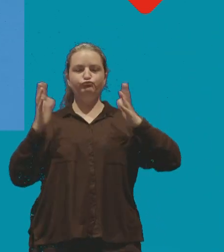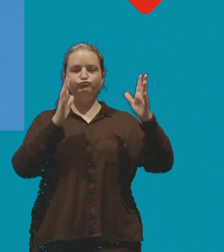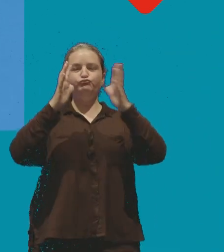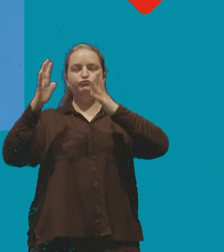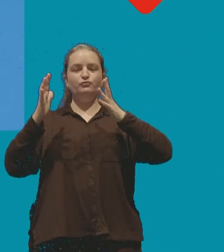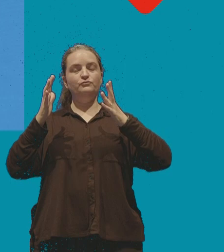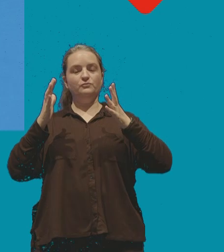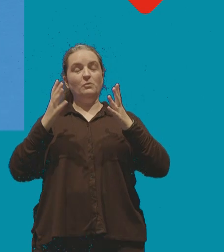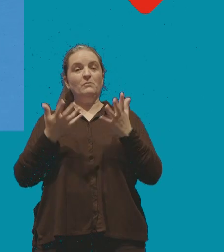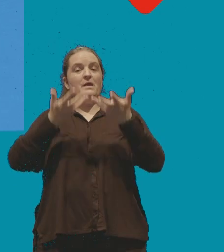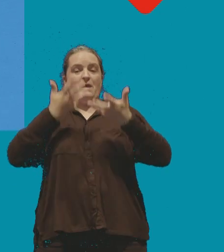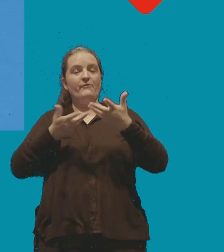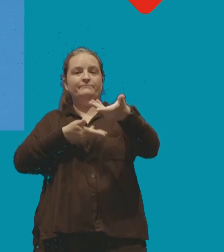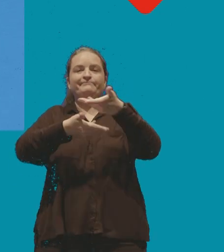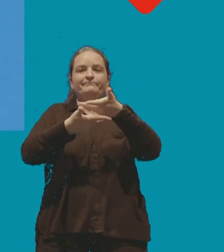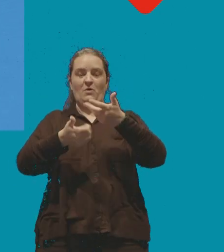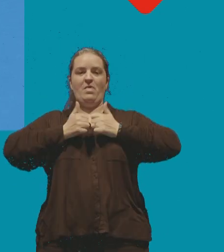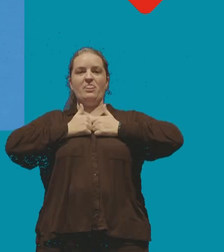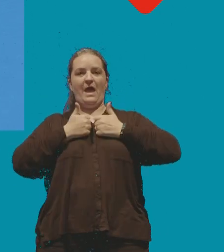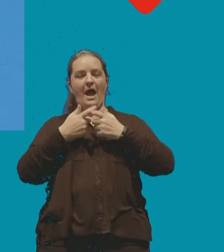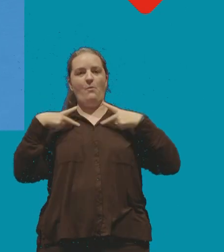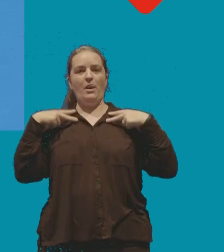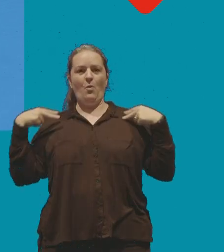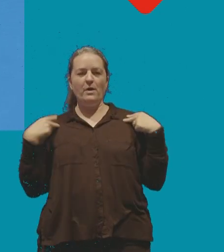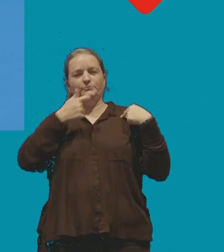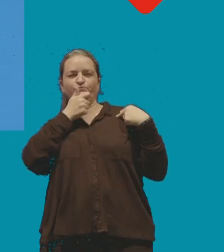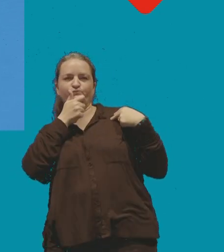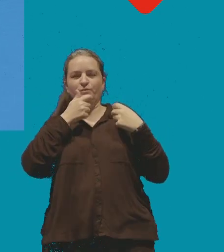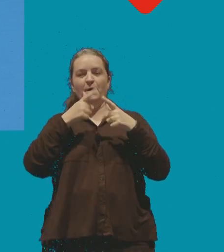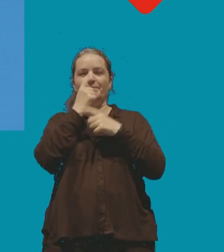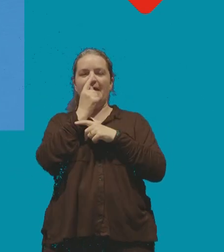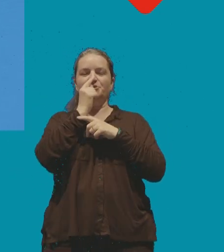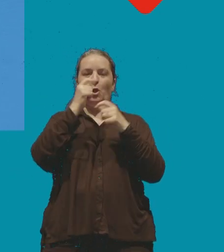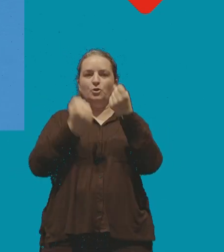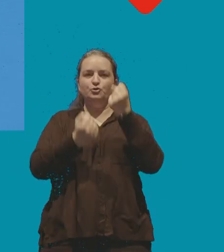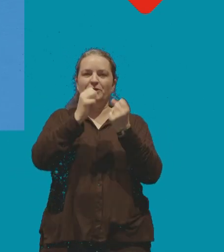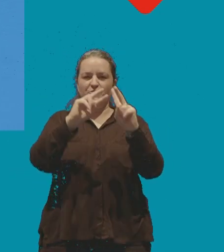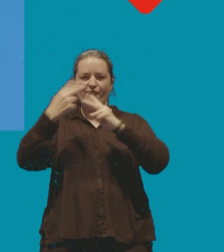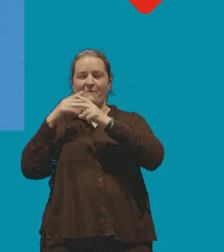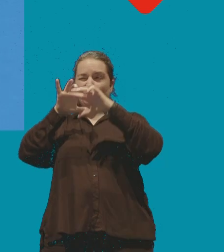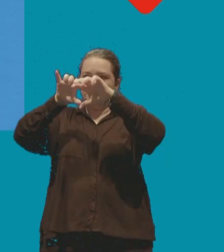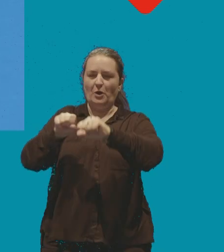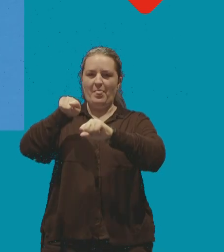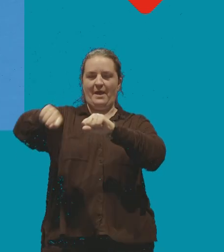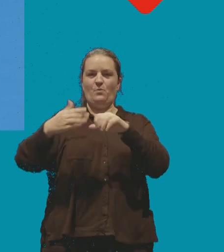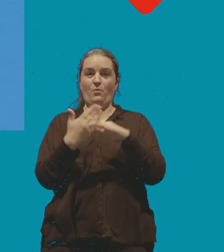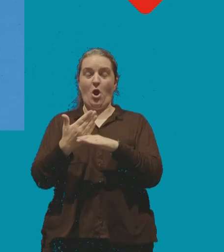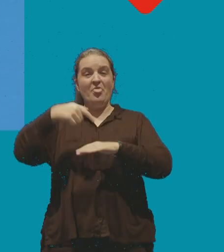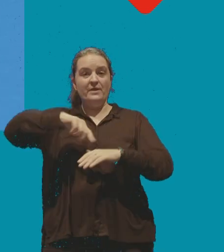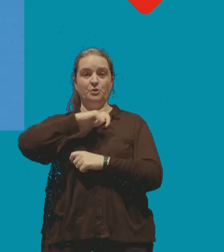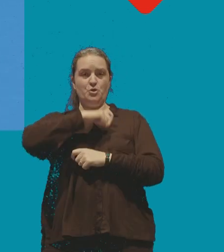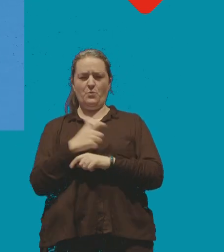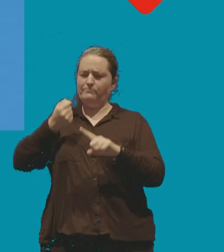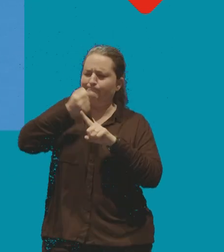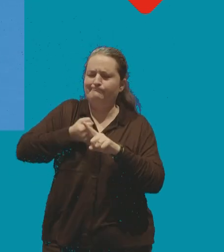We are currently in talks with our lawyers to explore the potential judicial review to halt that work in its tracks. This union will continue fighting